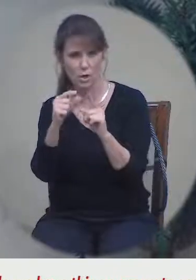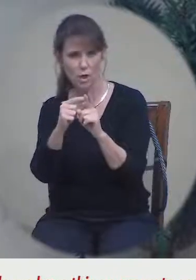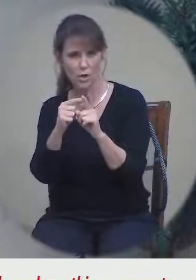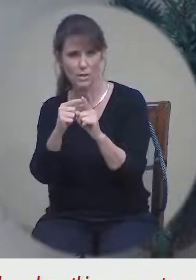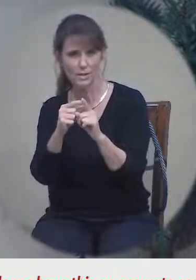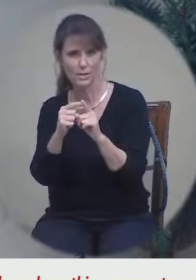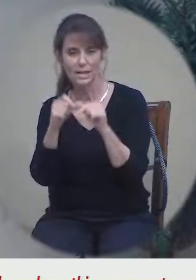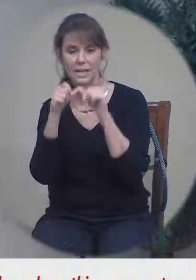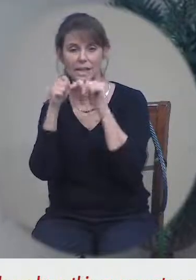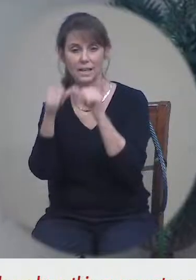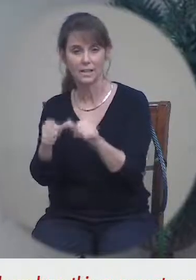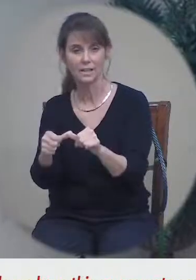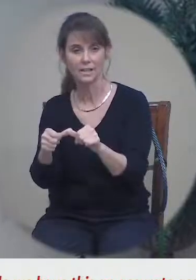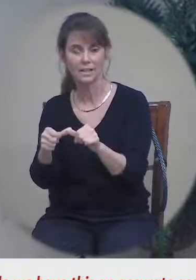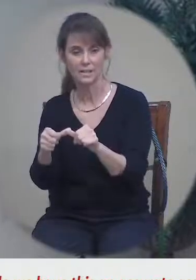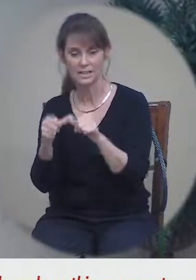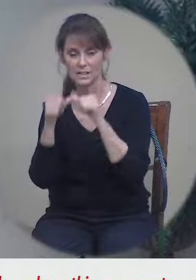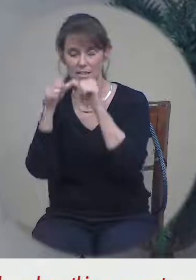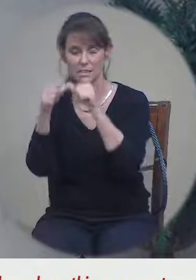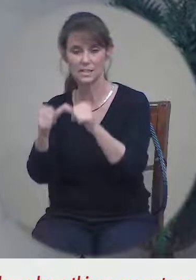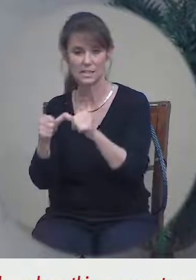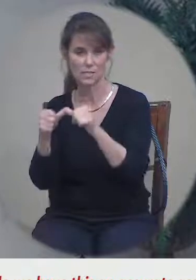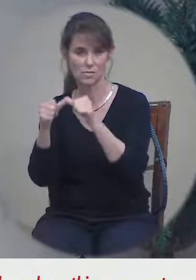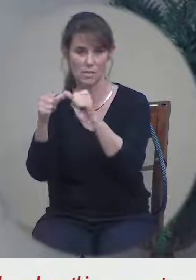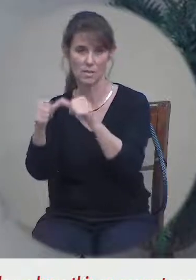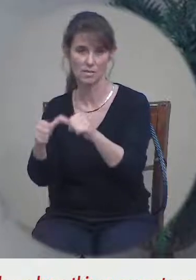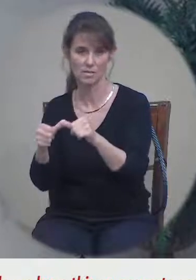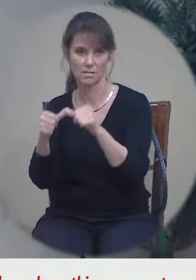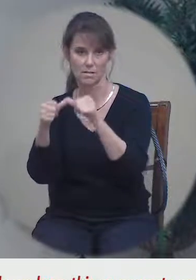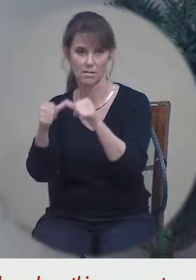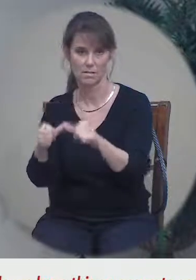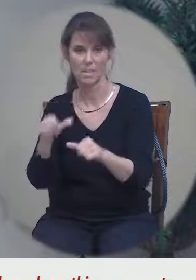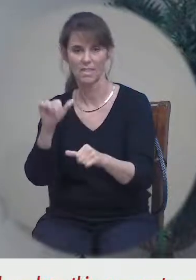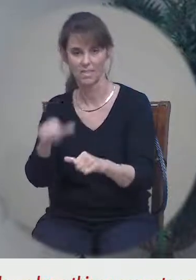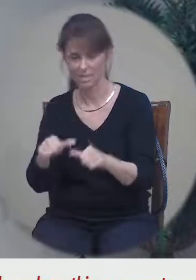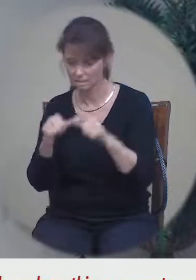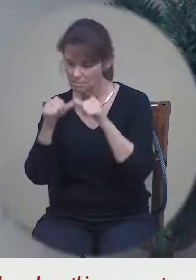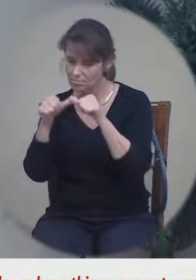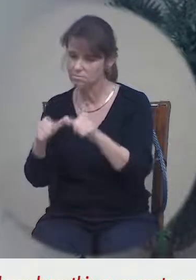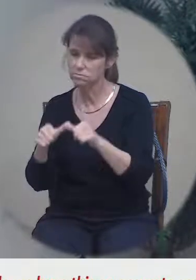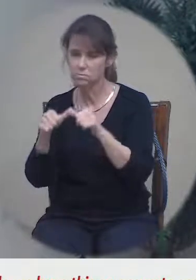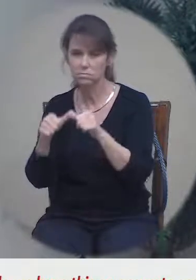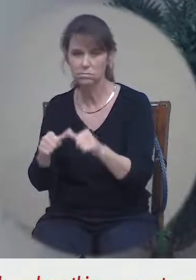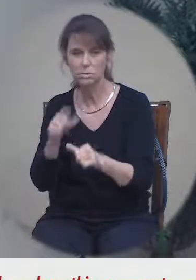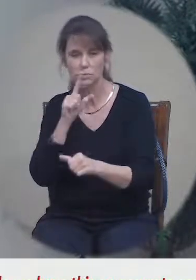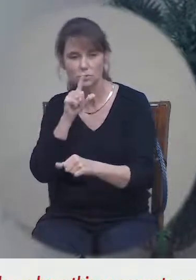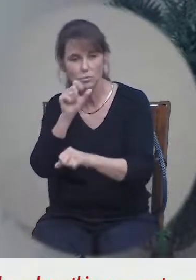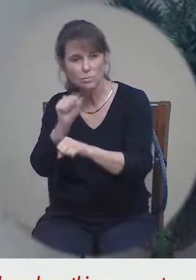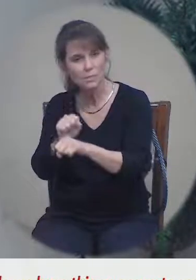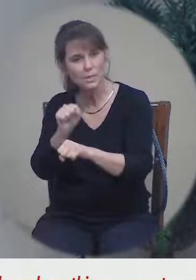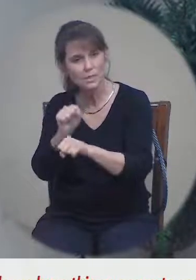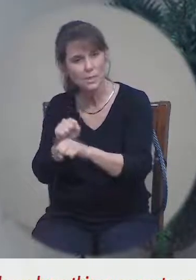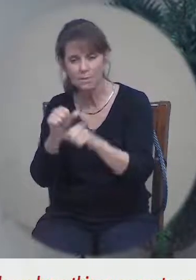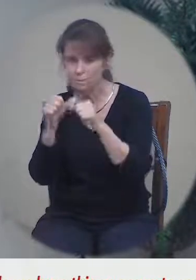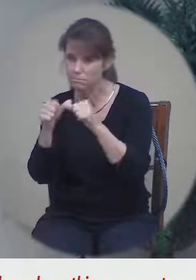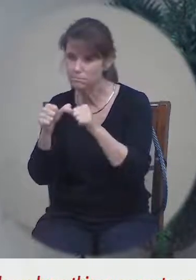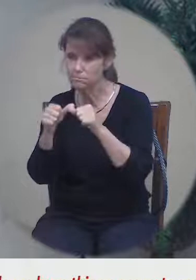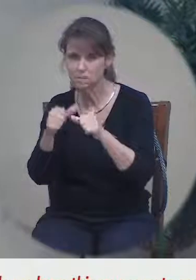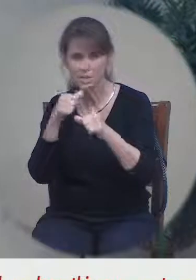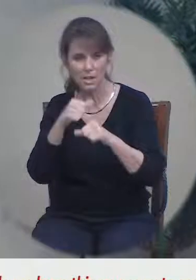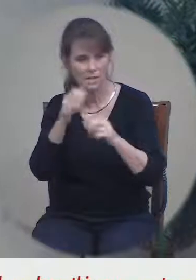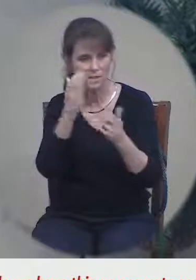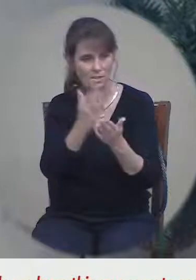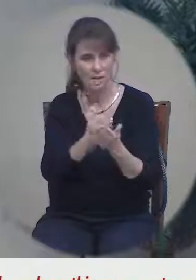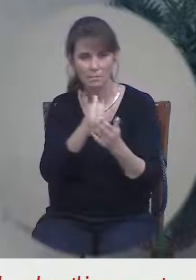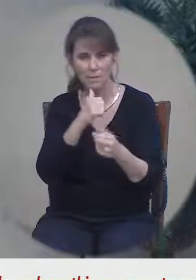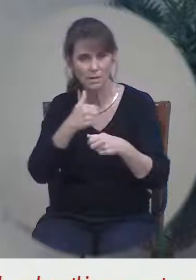that continually. That's a diligence, an earnestness, a persevering type of attitude